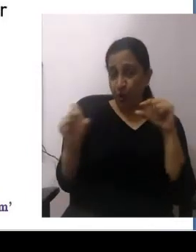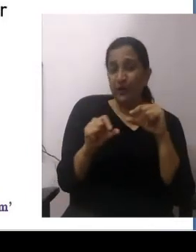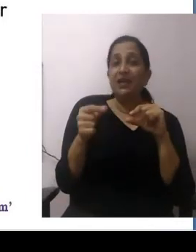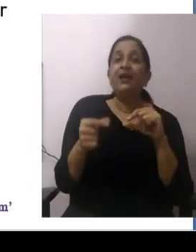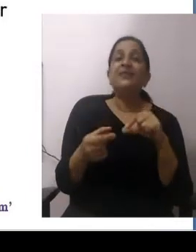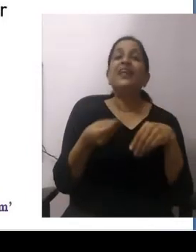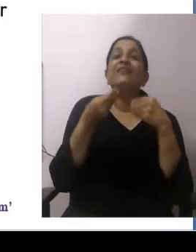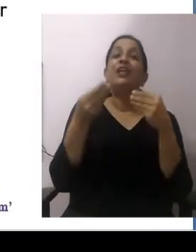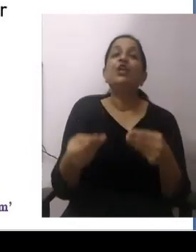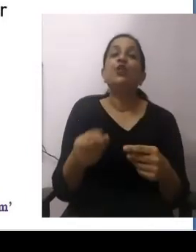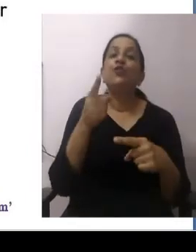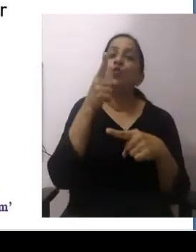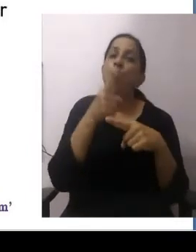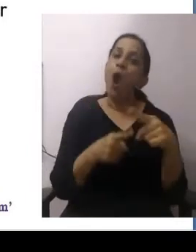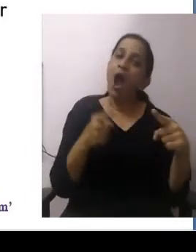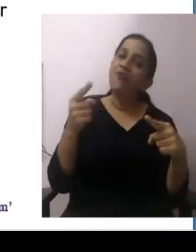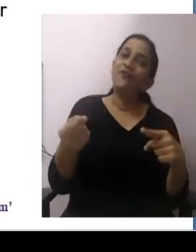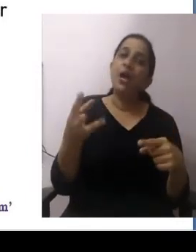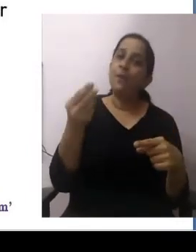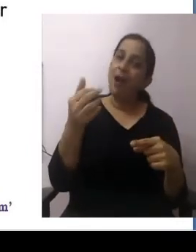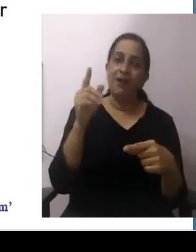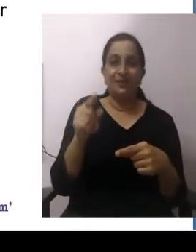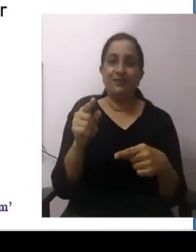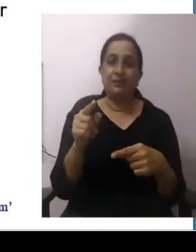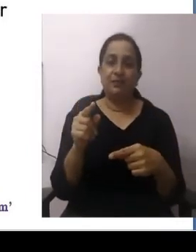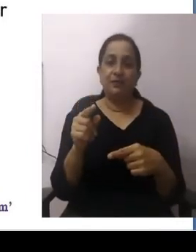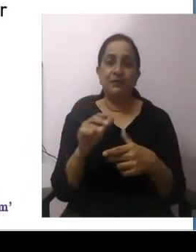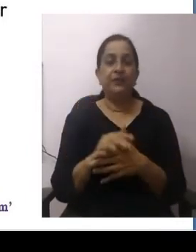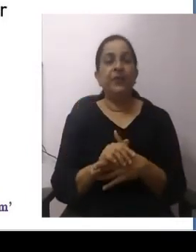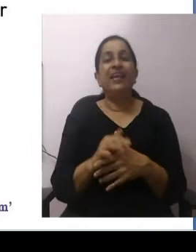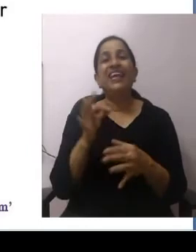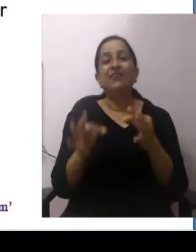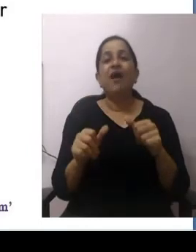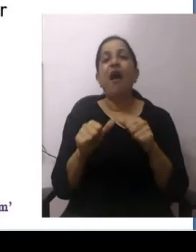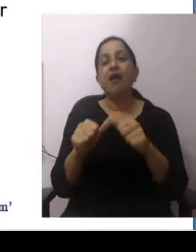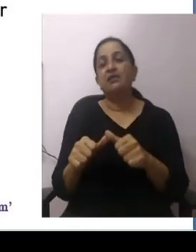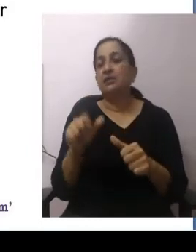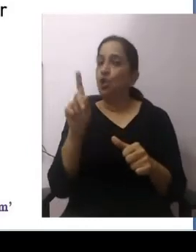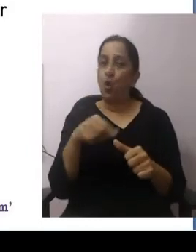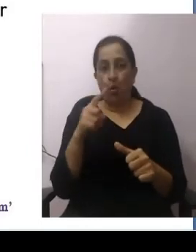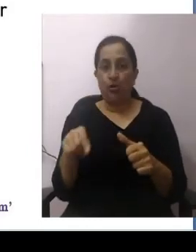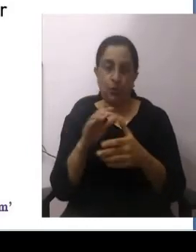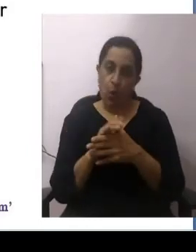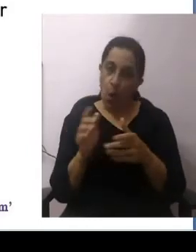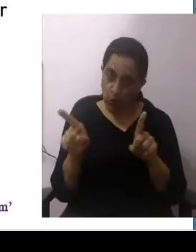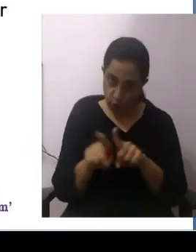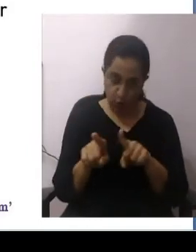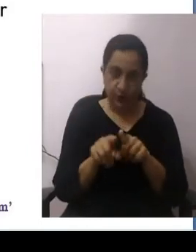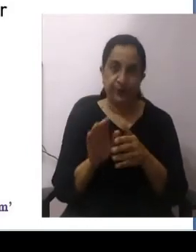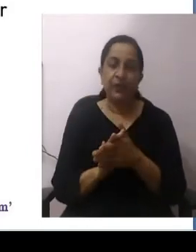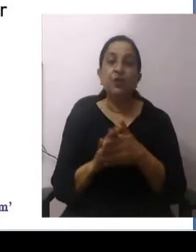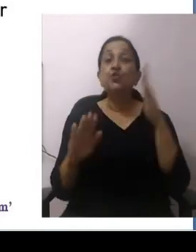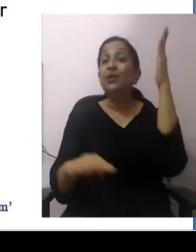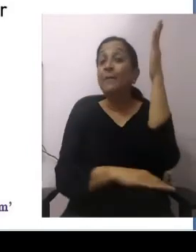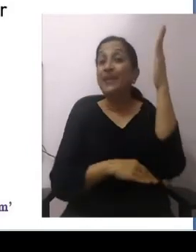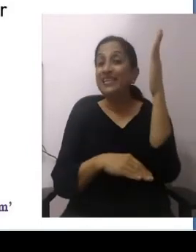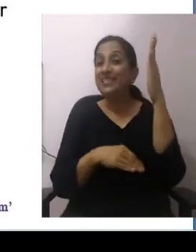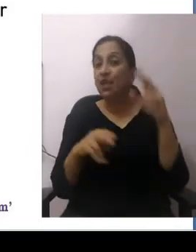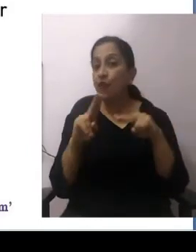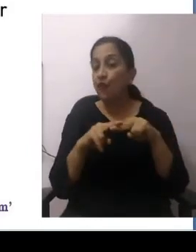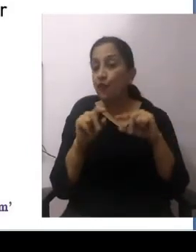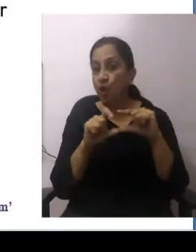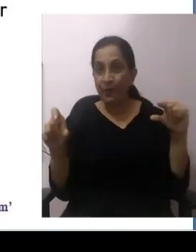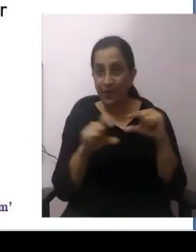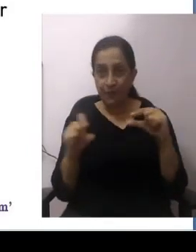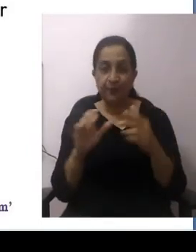get half the marks even if you go wrong. So let us look at basic formula. If they